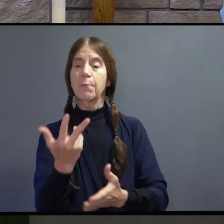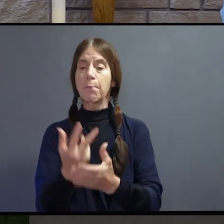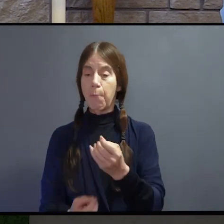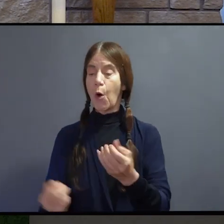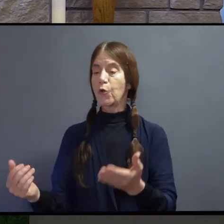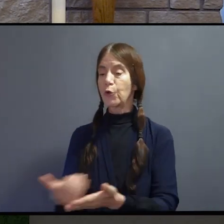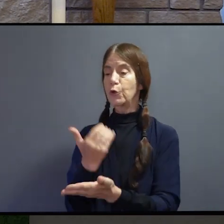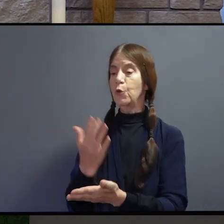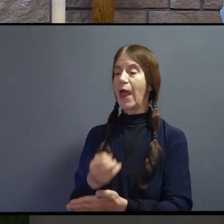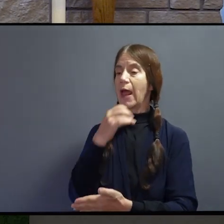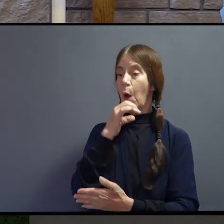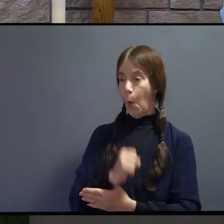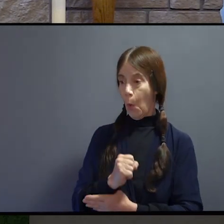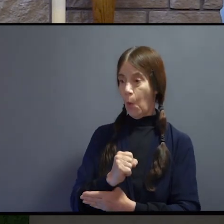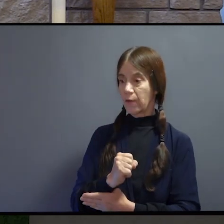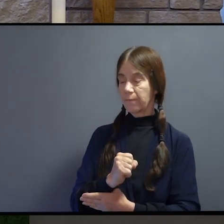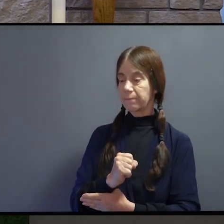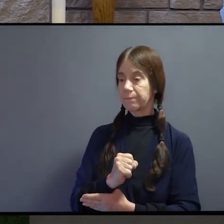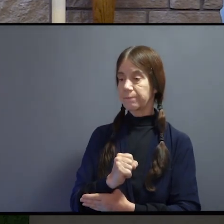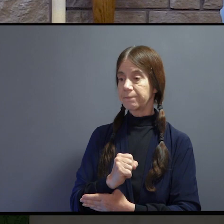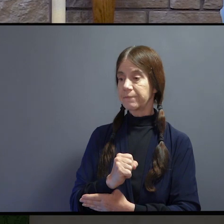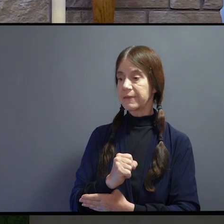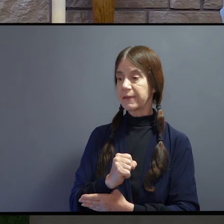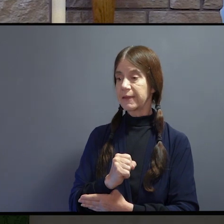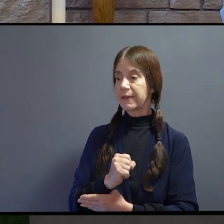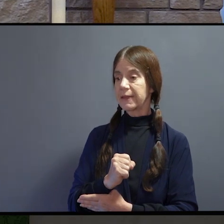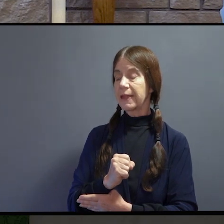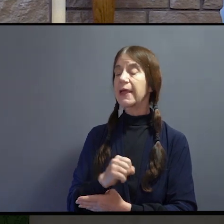out of his treasure what is new and what is old.